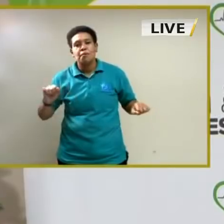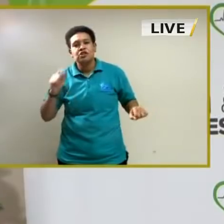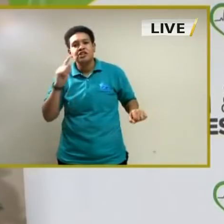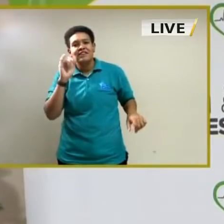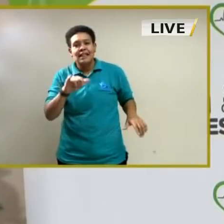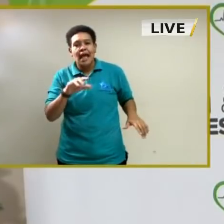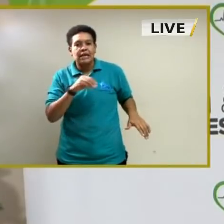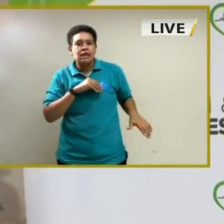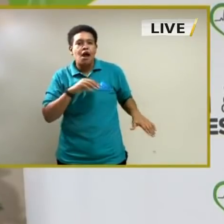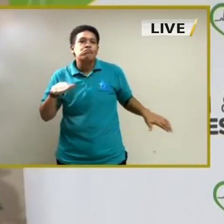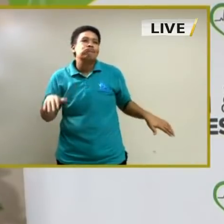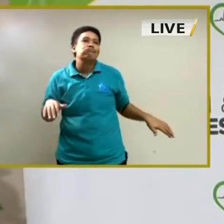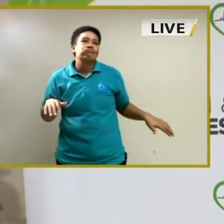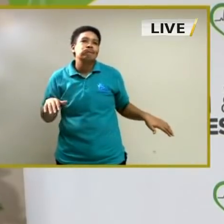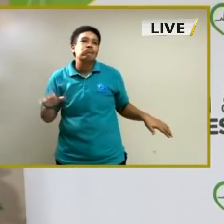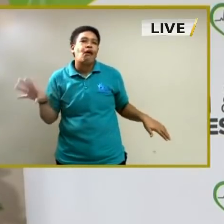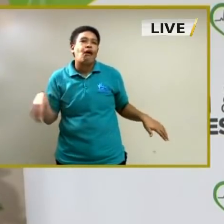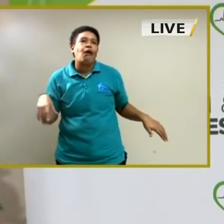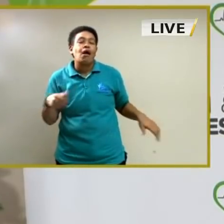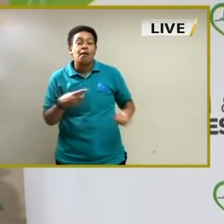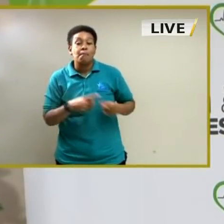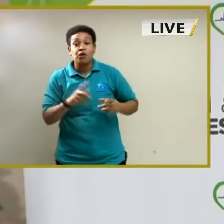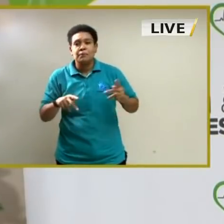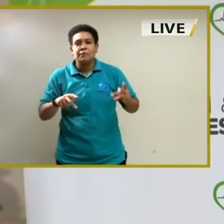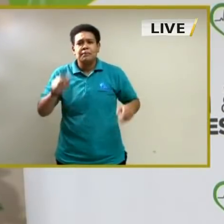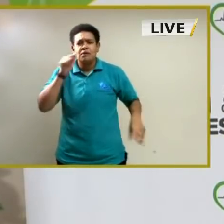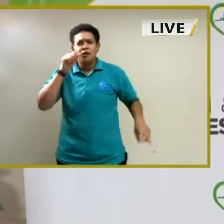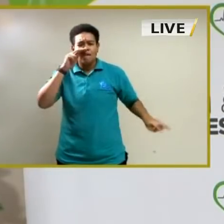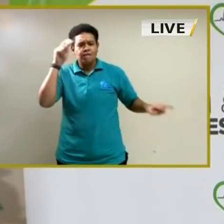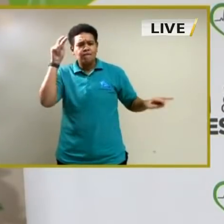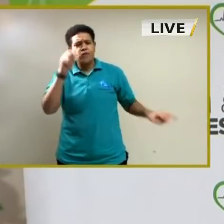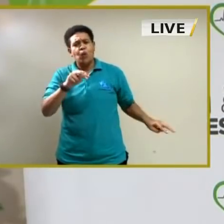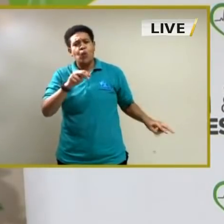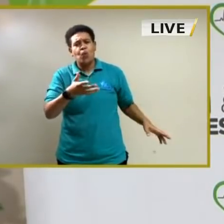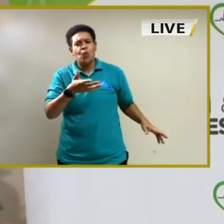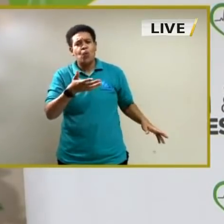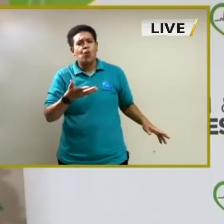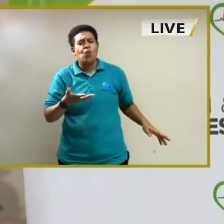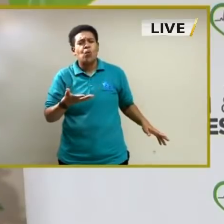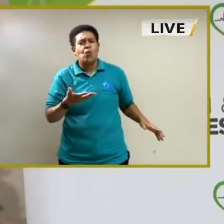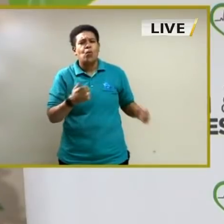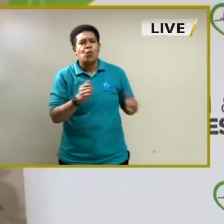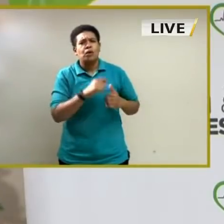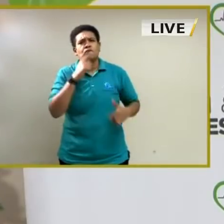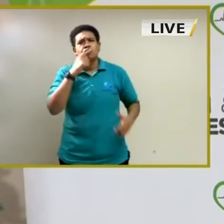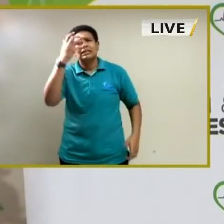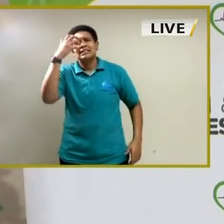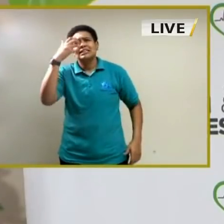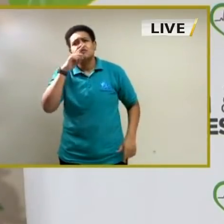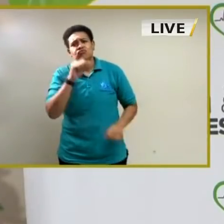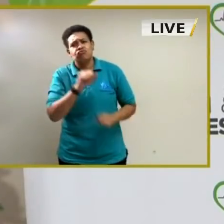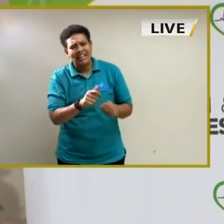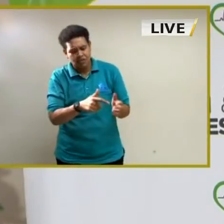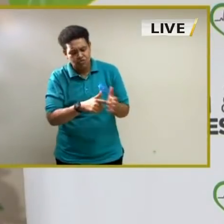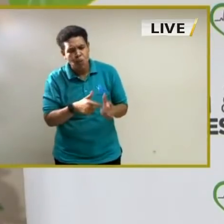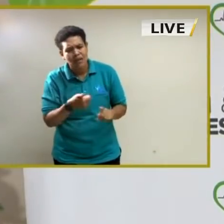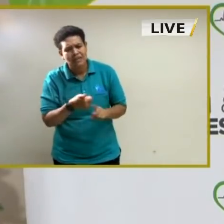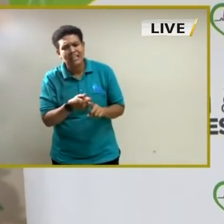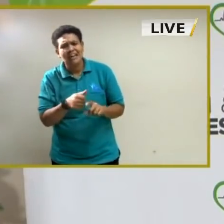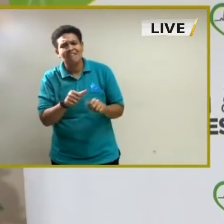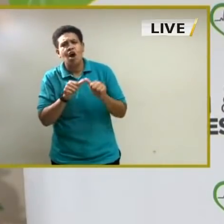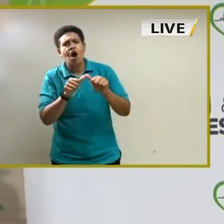in, and for persons not to view with the seriousness that is required, the